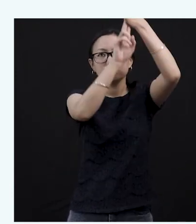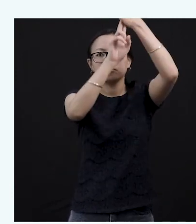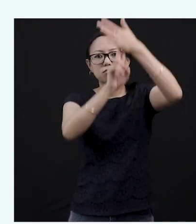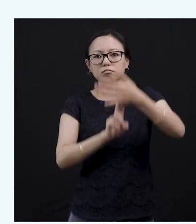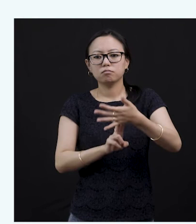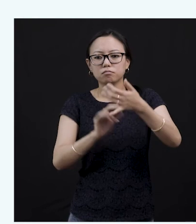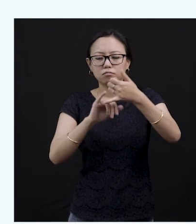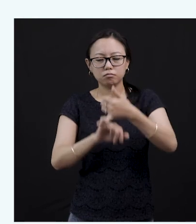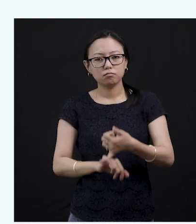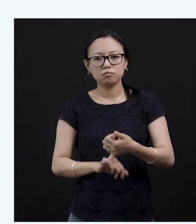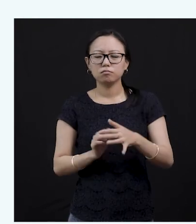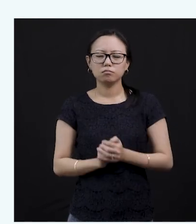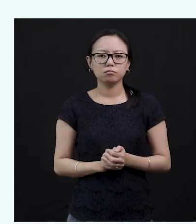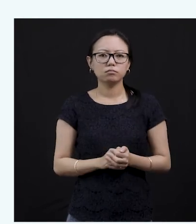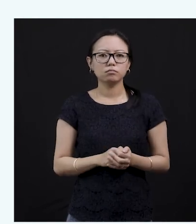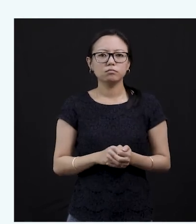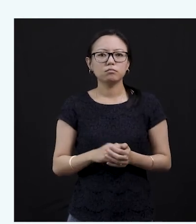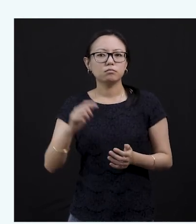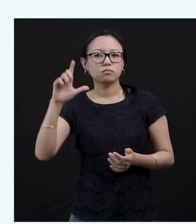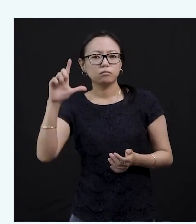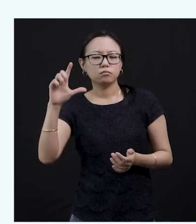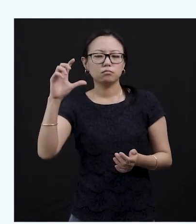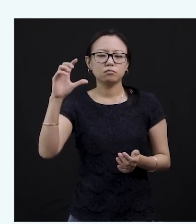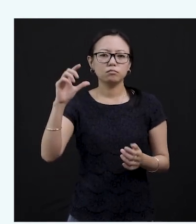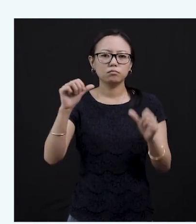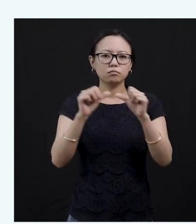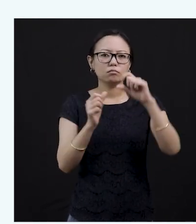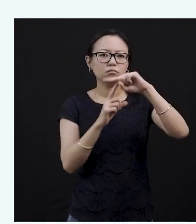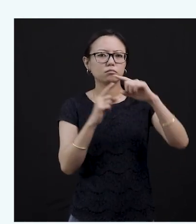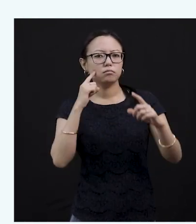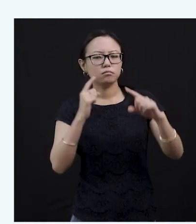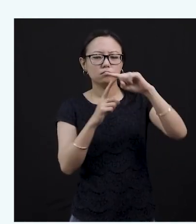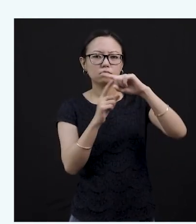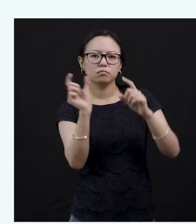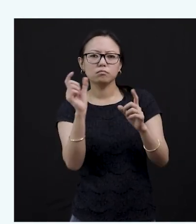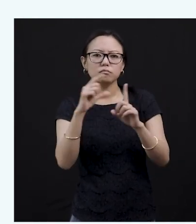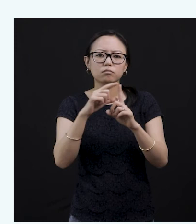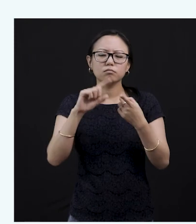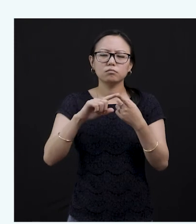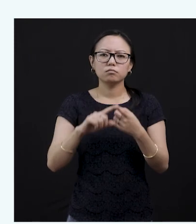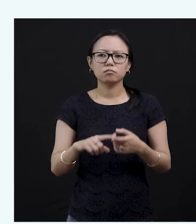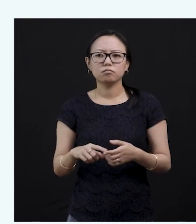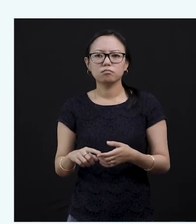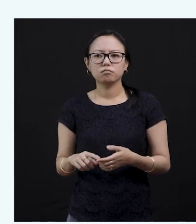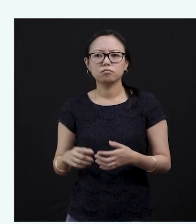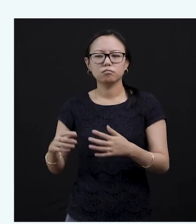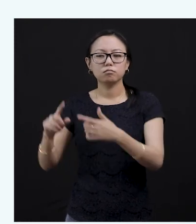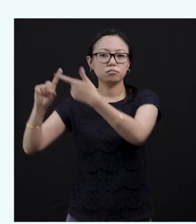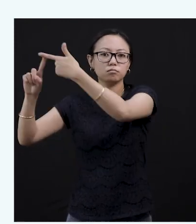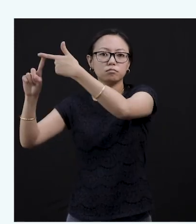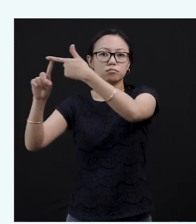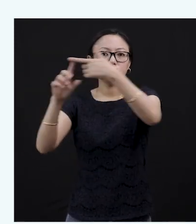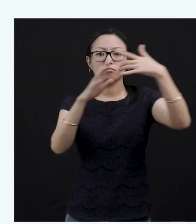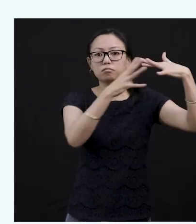the west to the east. Now, when these lines join at certain point, they form some